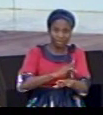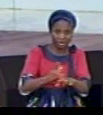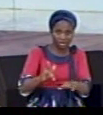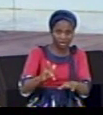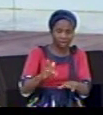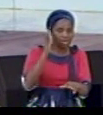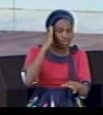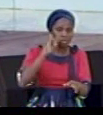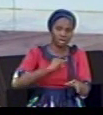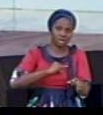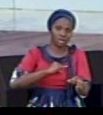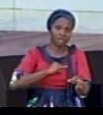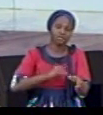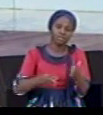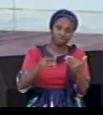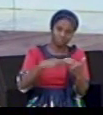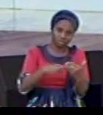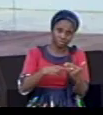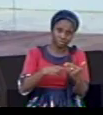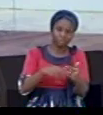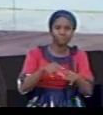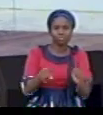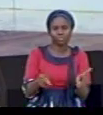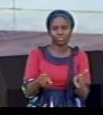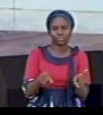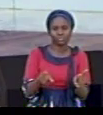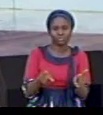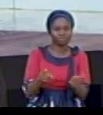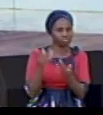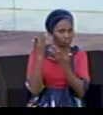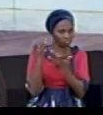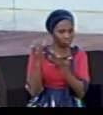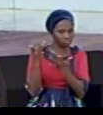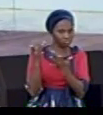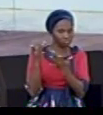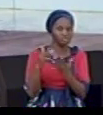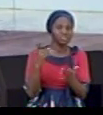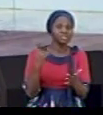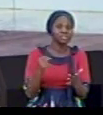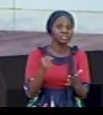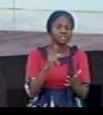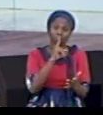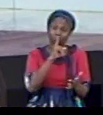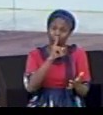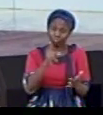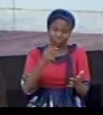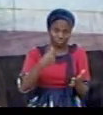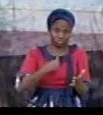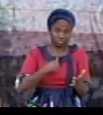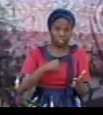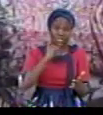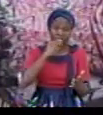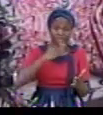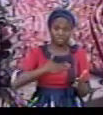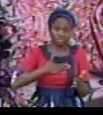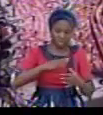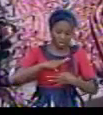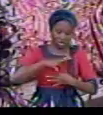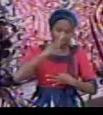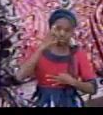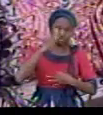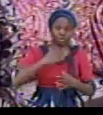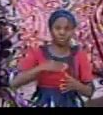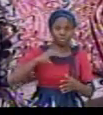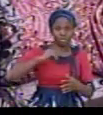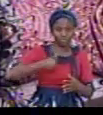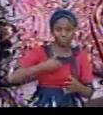I return. But wait a minute. The real me is my soul, my